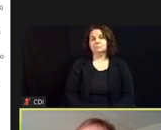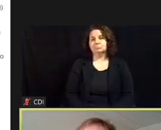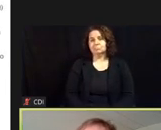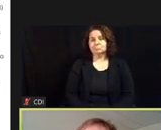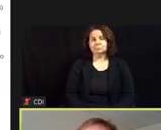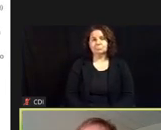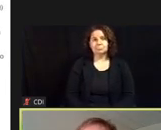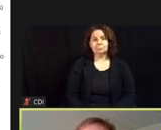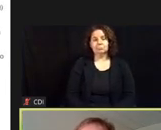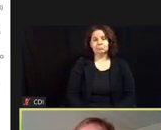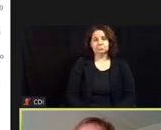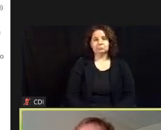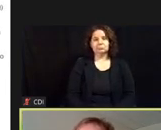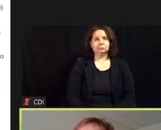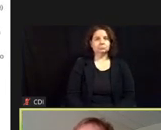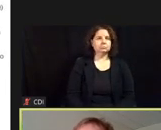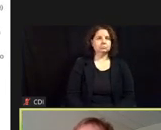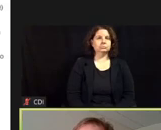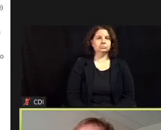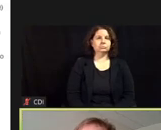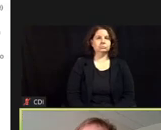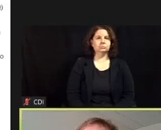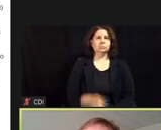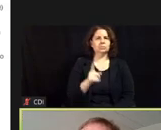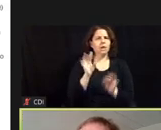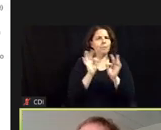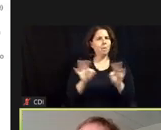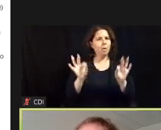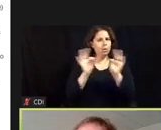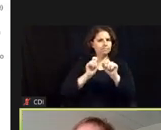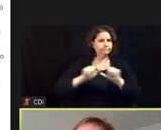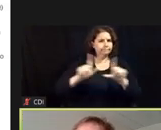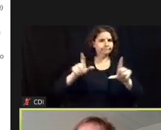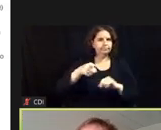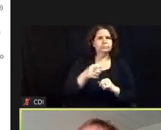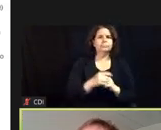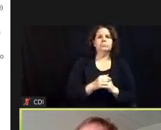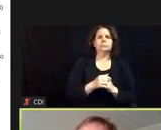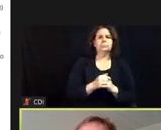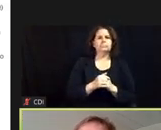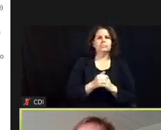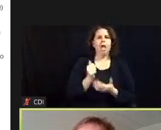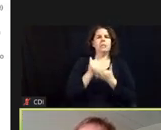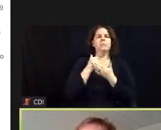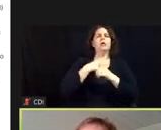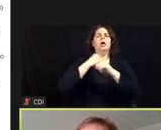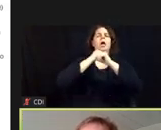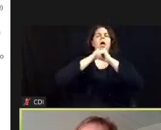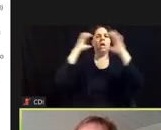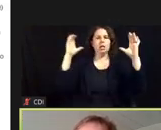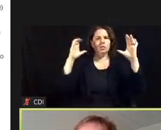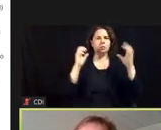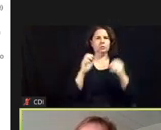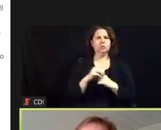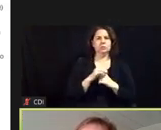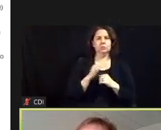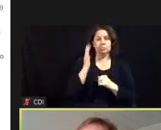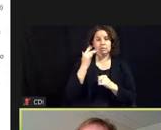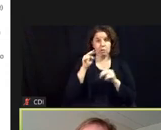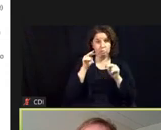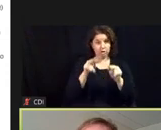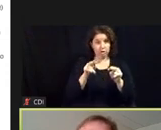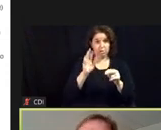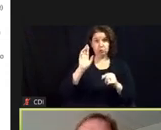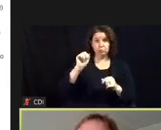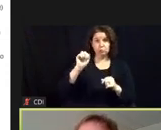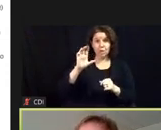This is an important indicator of, we've been talking about case rates. This is hospitalization rates. And I think in many ways, this is